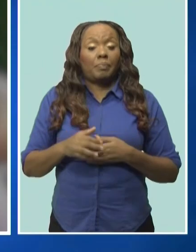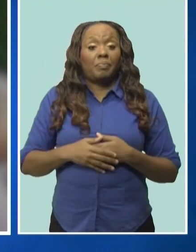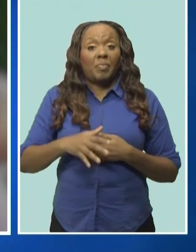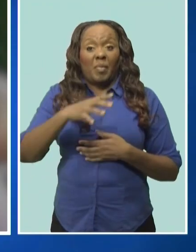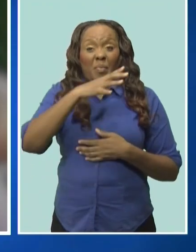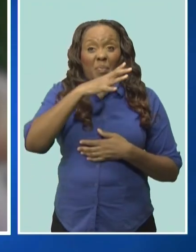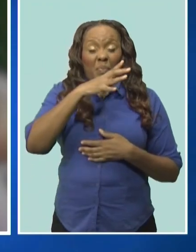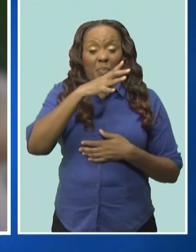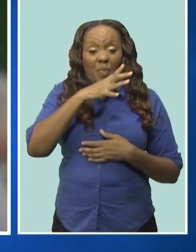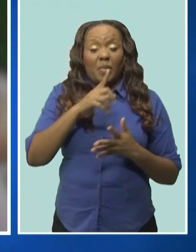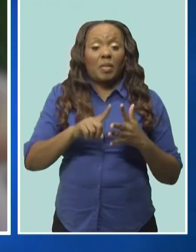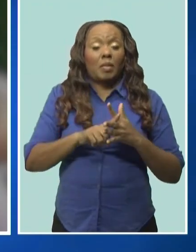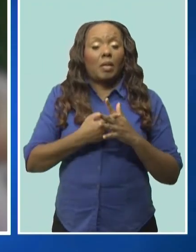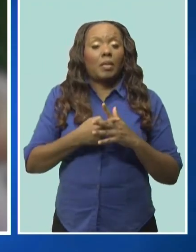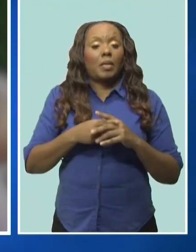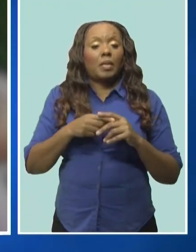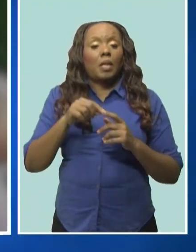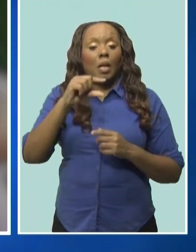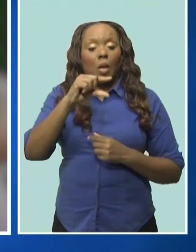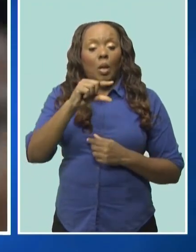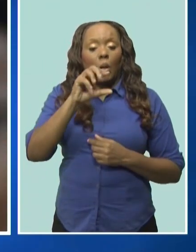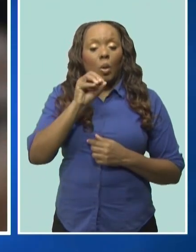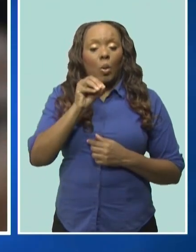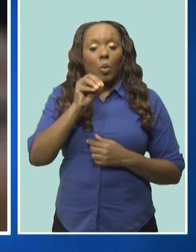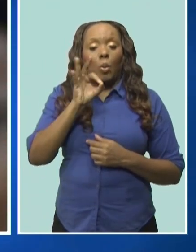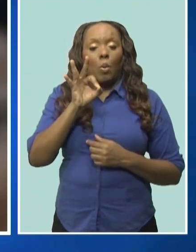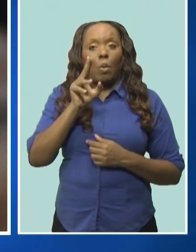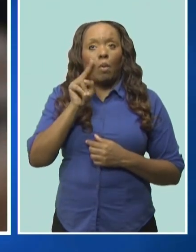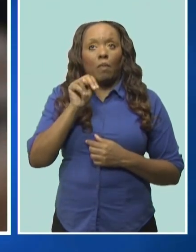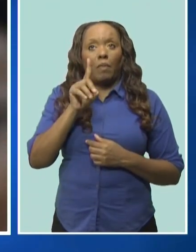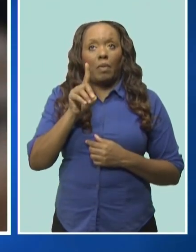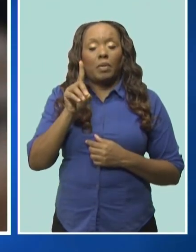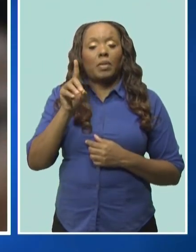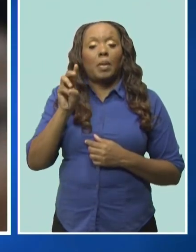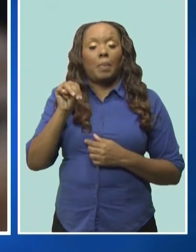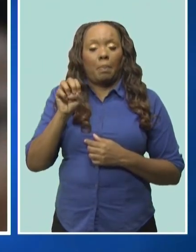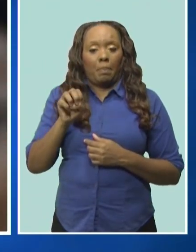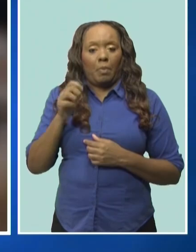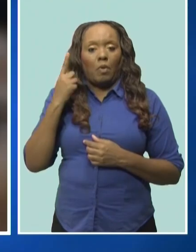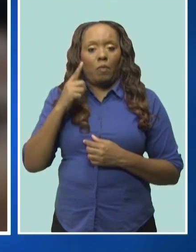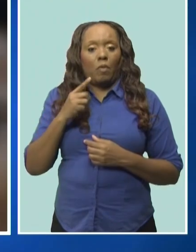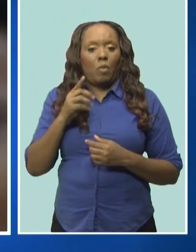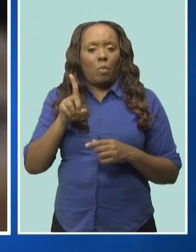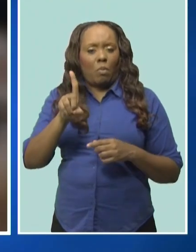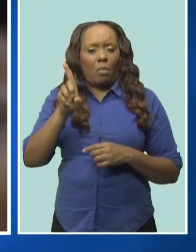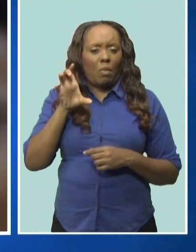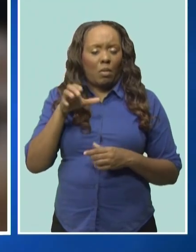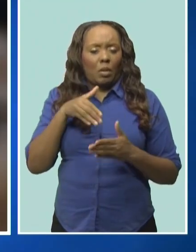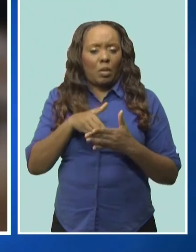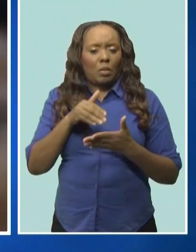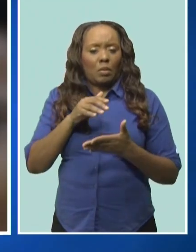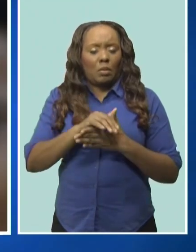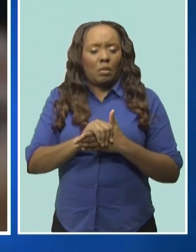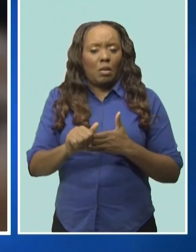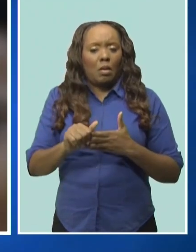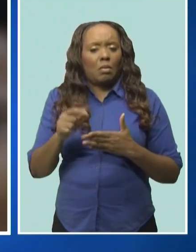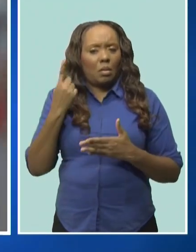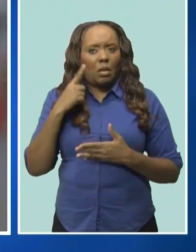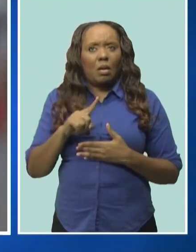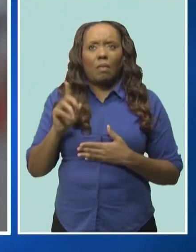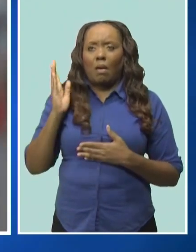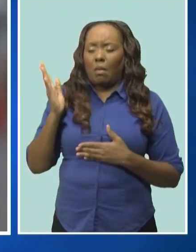Scantlebury, has started a GoFundMe page to raise $100,000 to cover medical